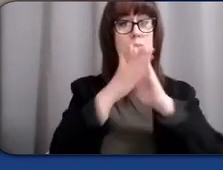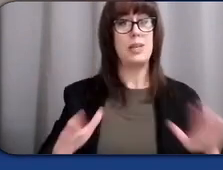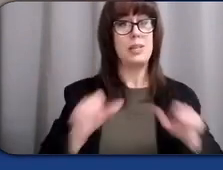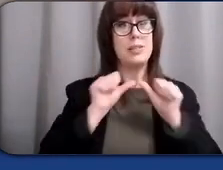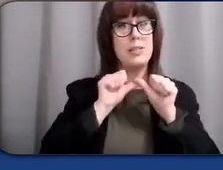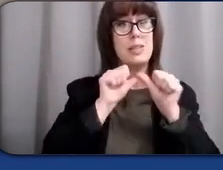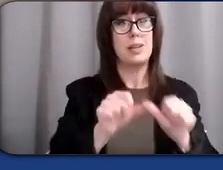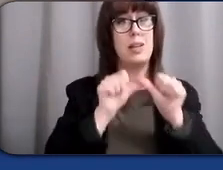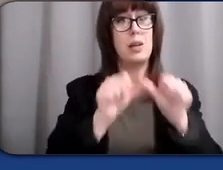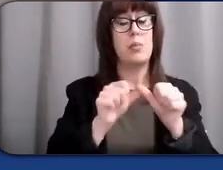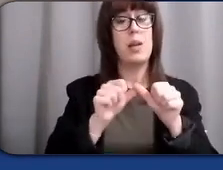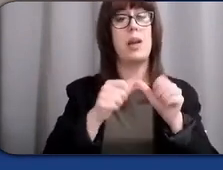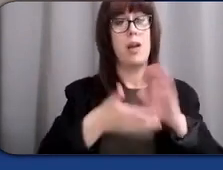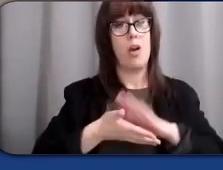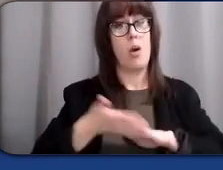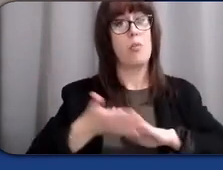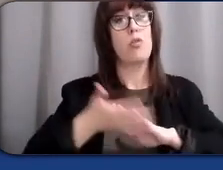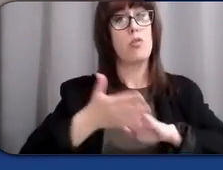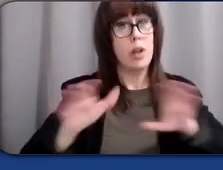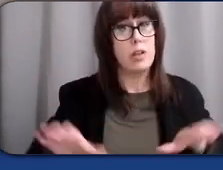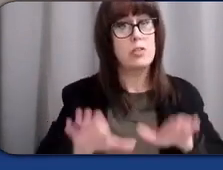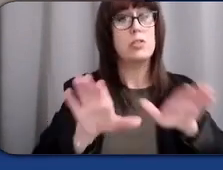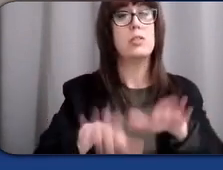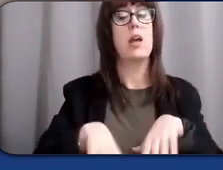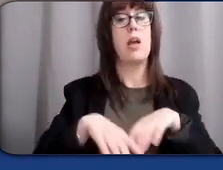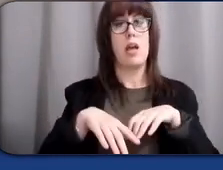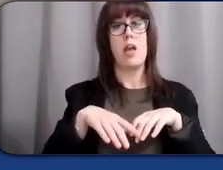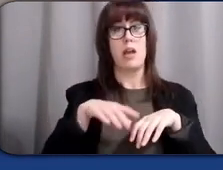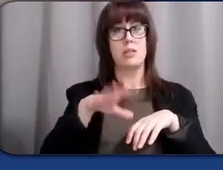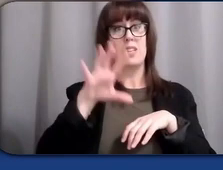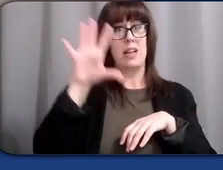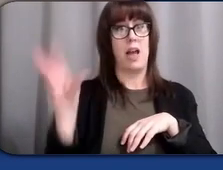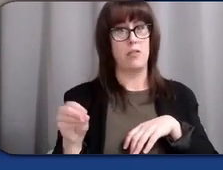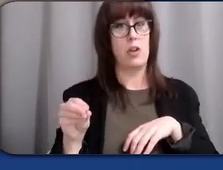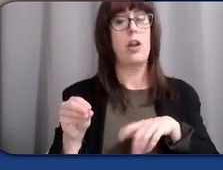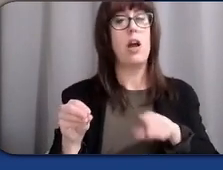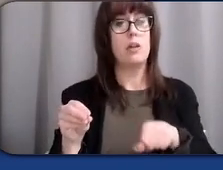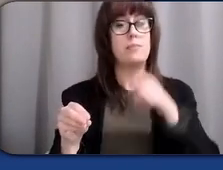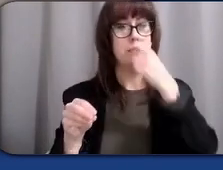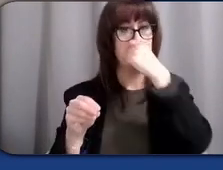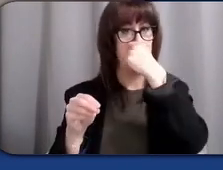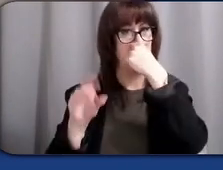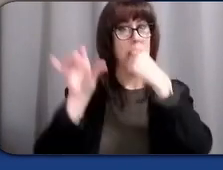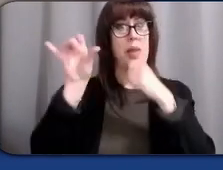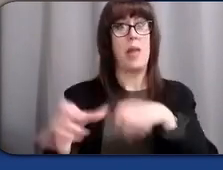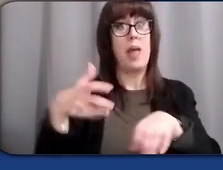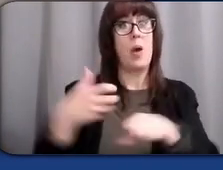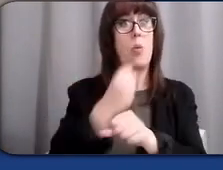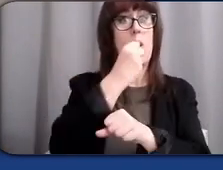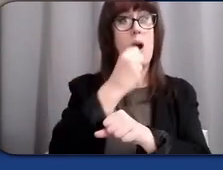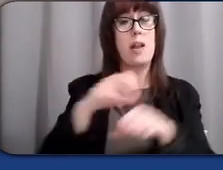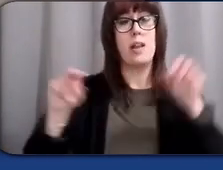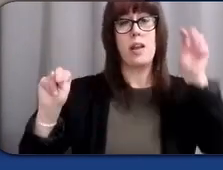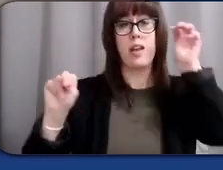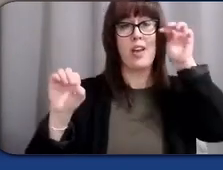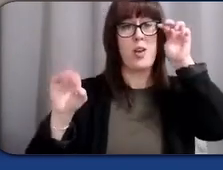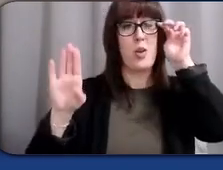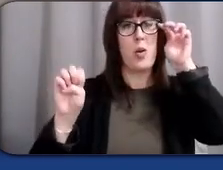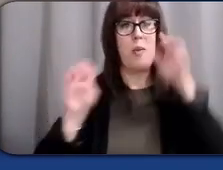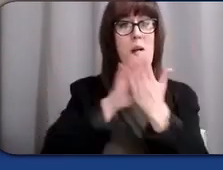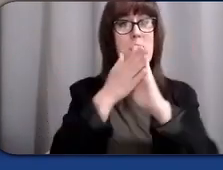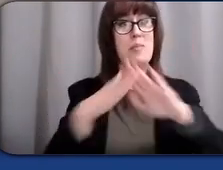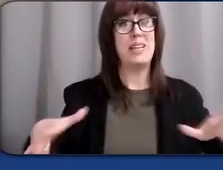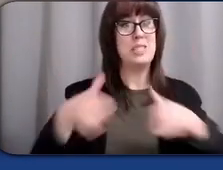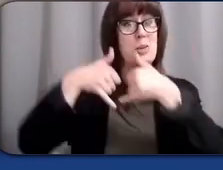operation and the largest food security programs in Africa, which won a Nobel Peace Prize this